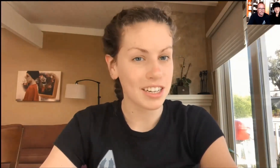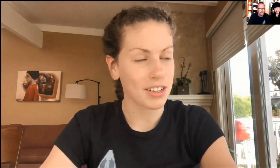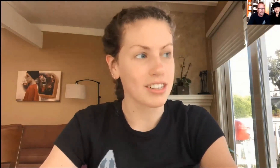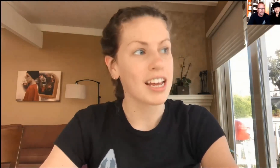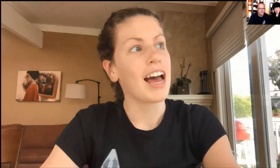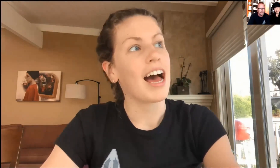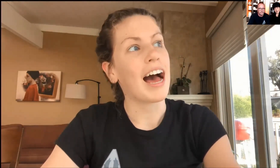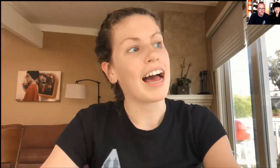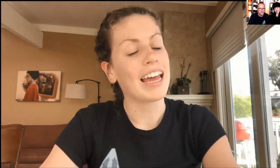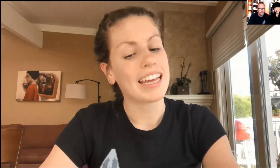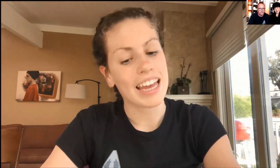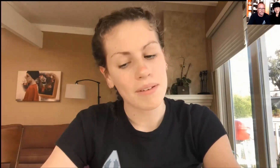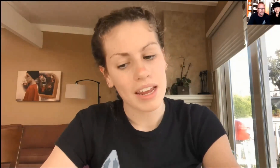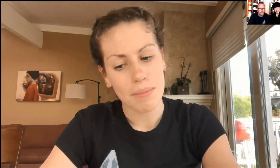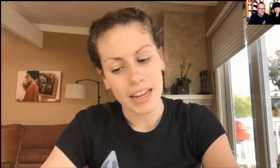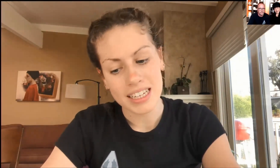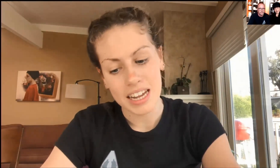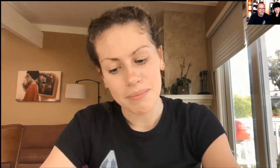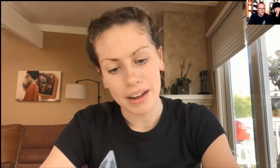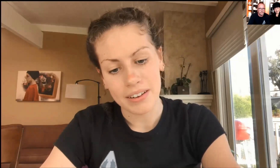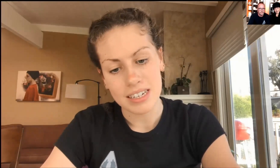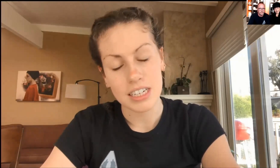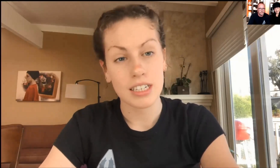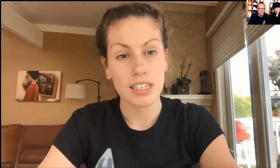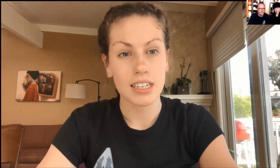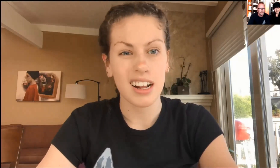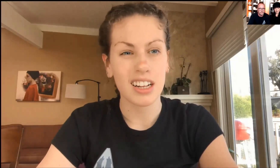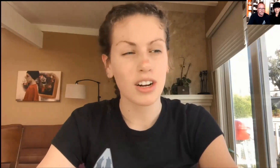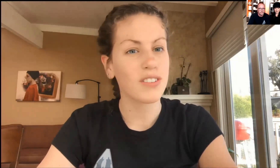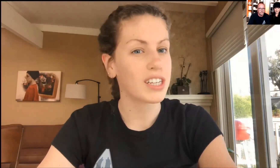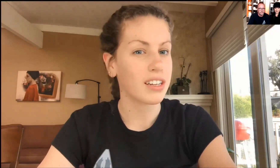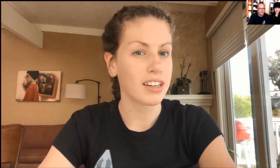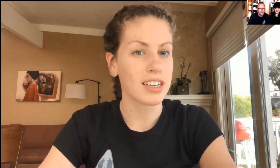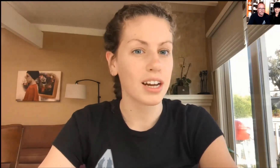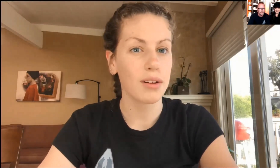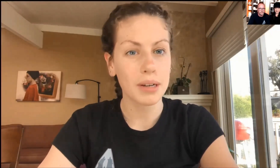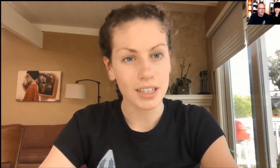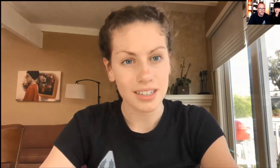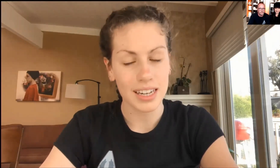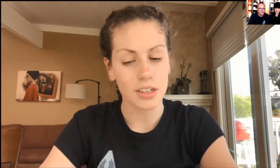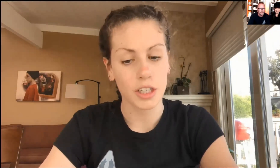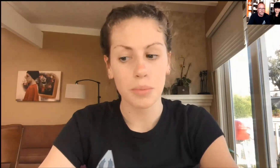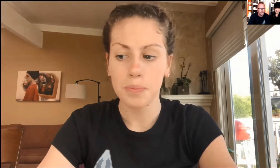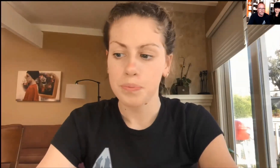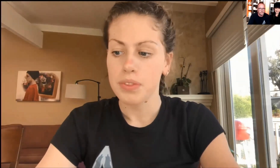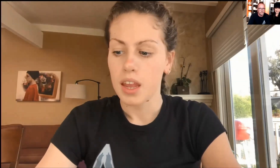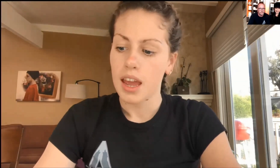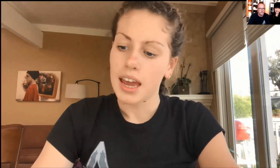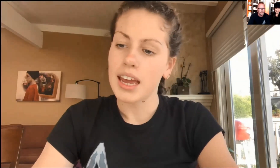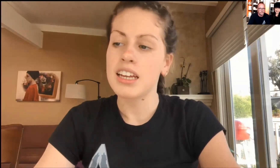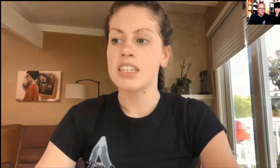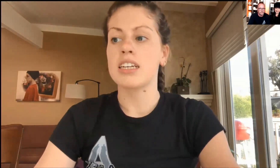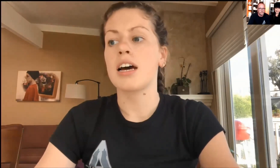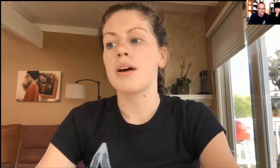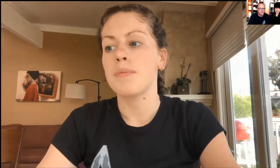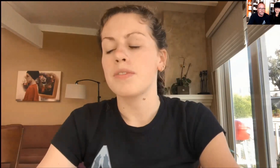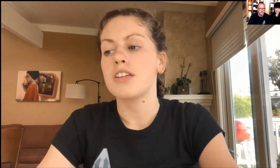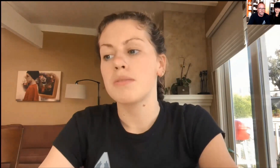16 years old. I came to Apex about a little over 2 years ago with my Girl Scout troop.